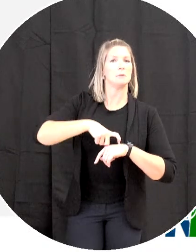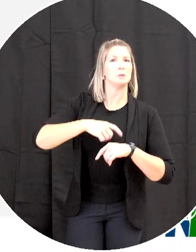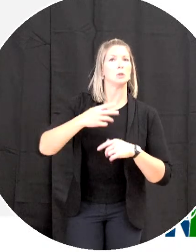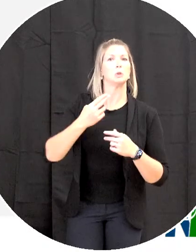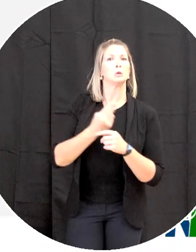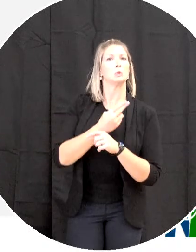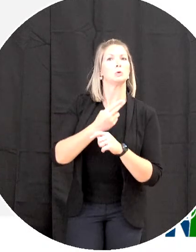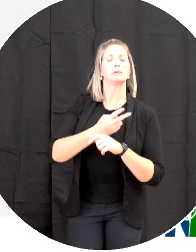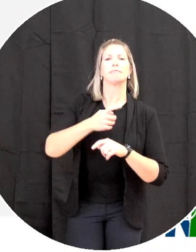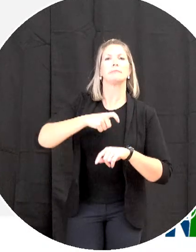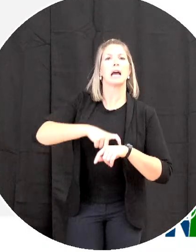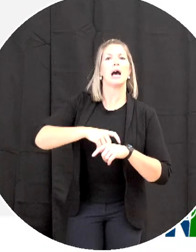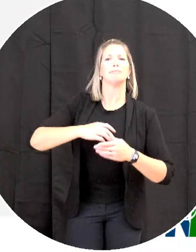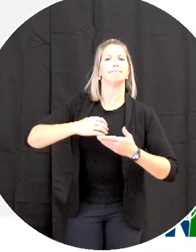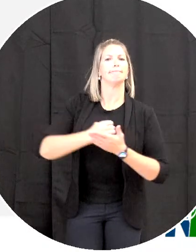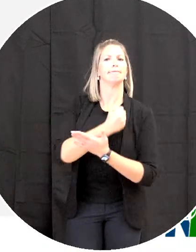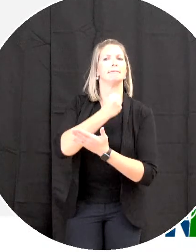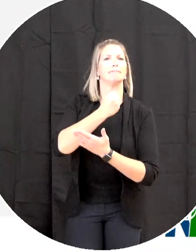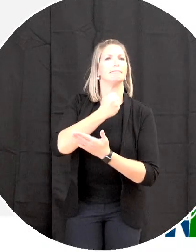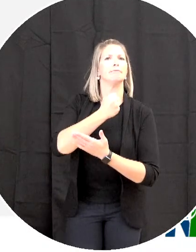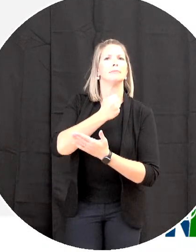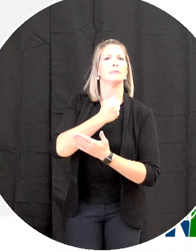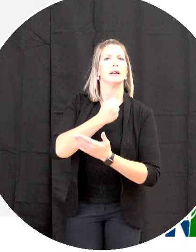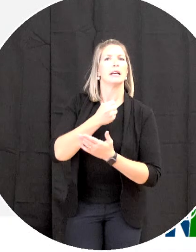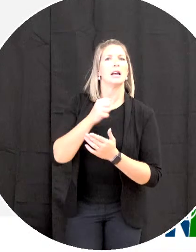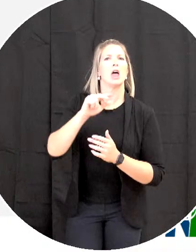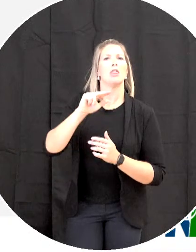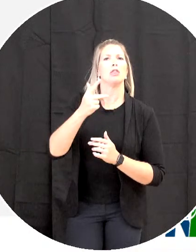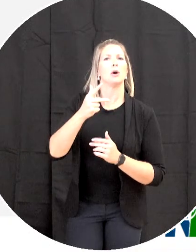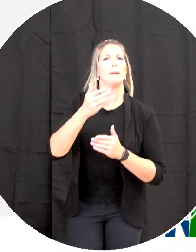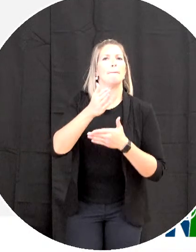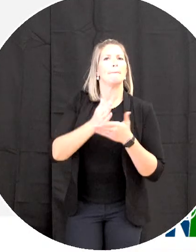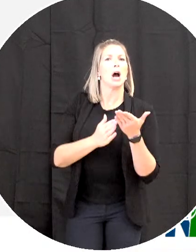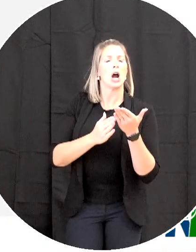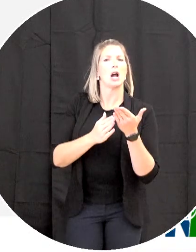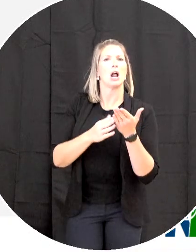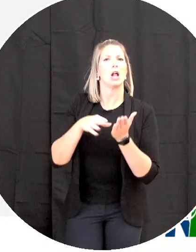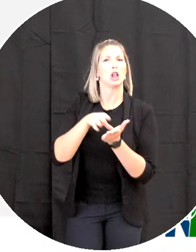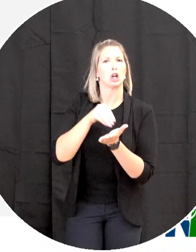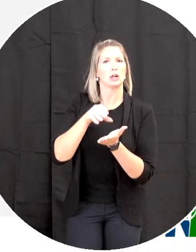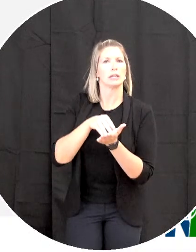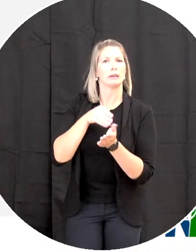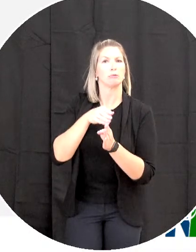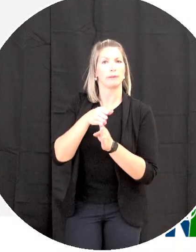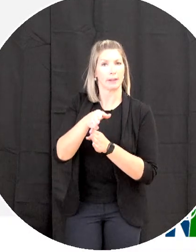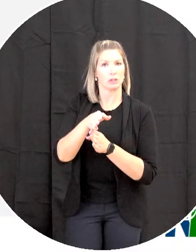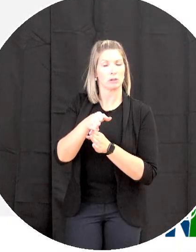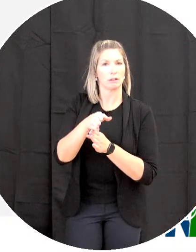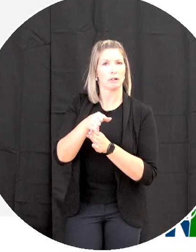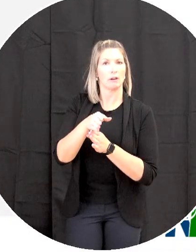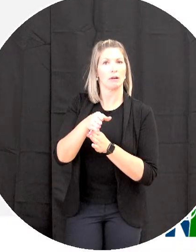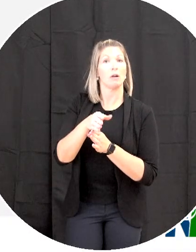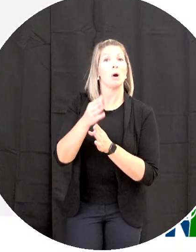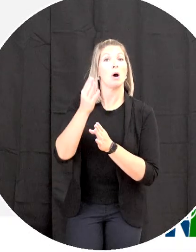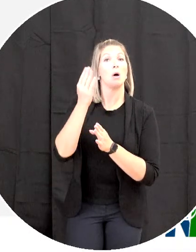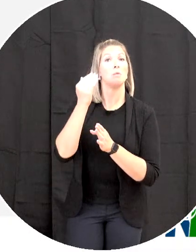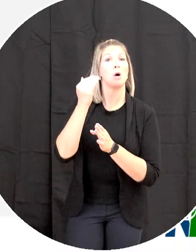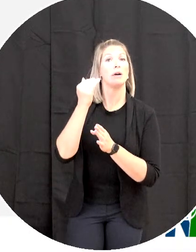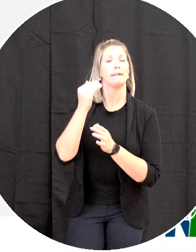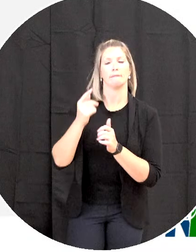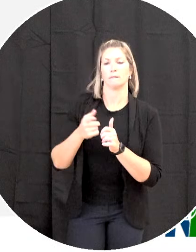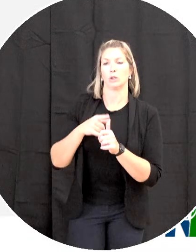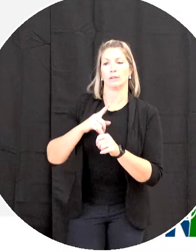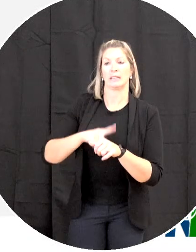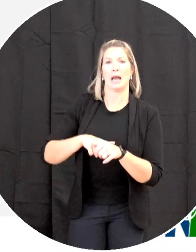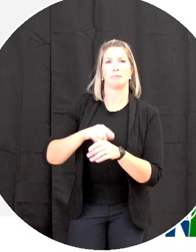to do some phase 3 professional learning. When I say phase 3, that's professional learning for the schools that are entering now for the first time this